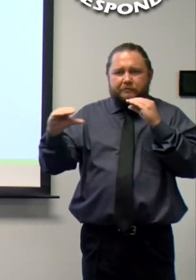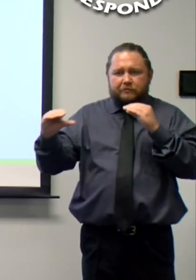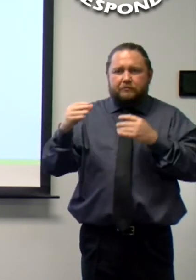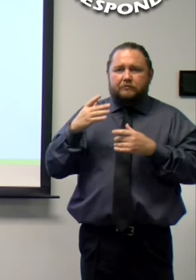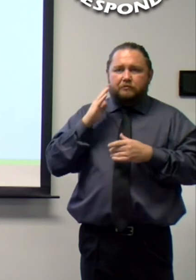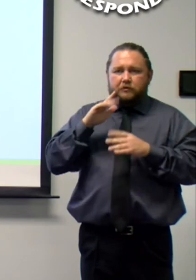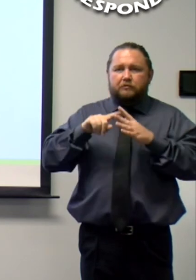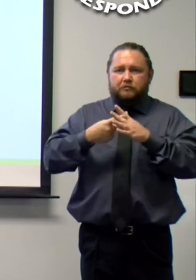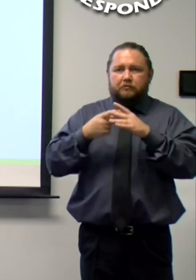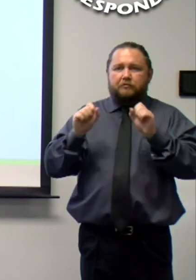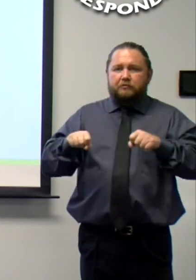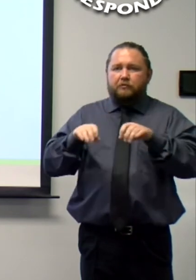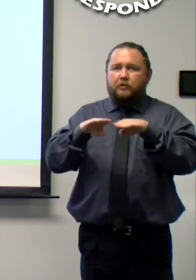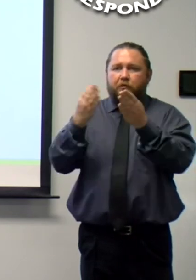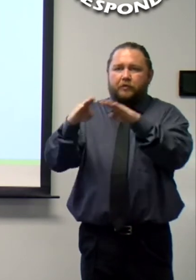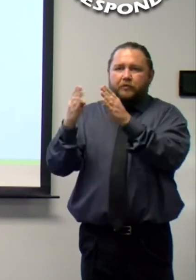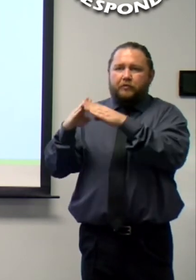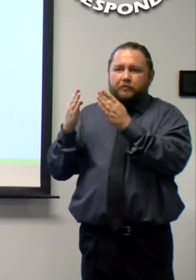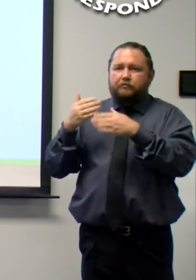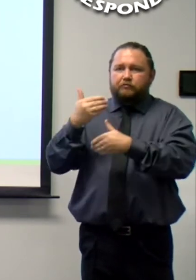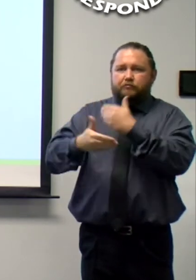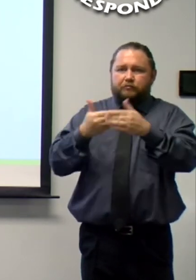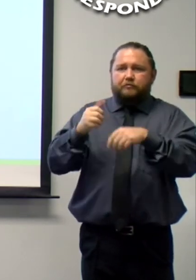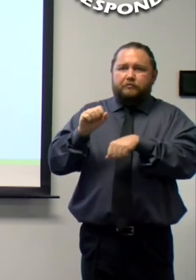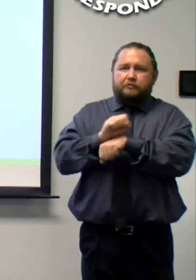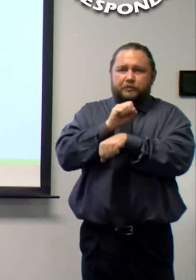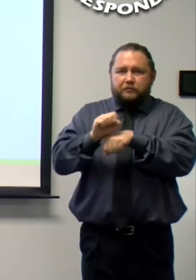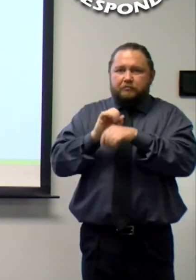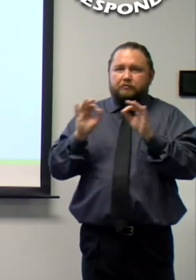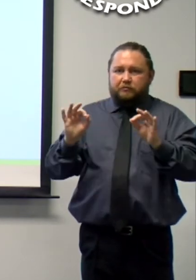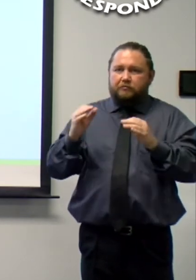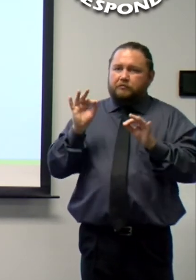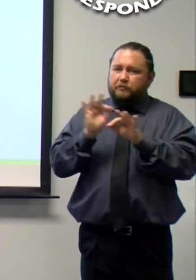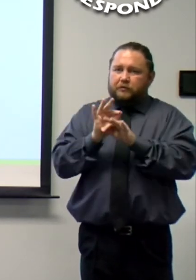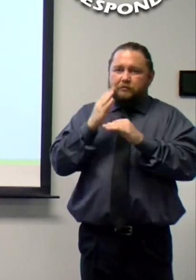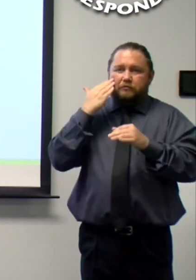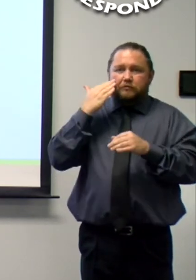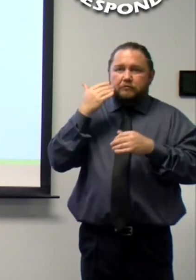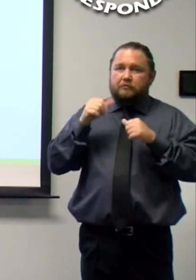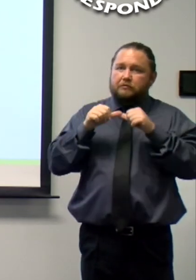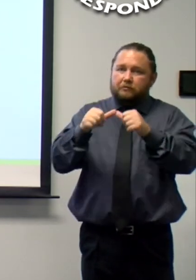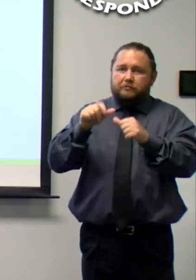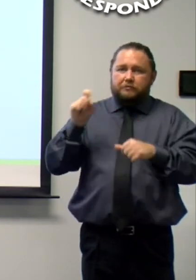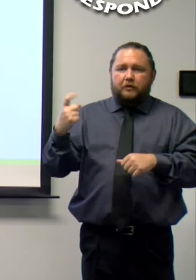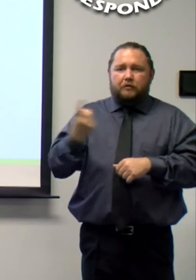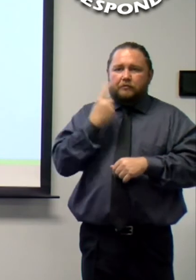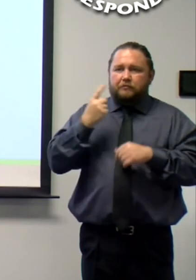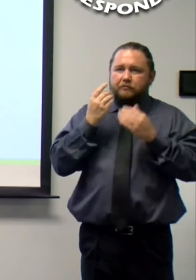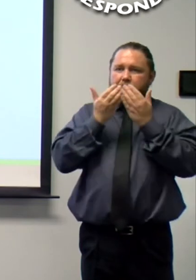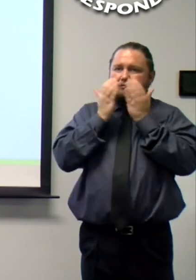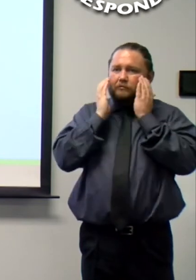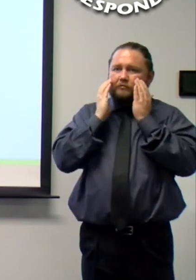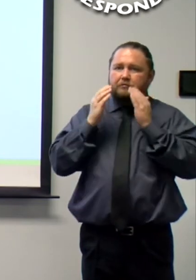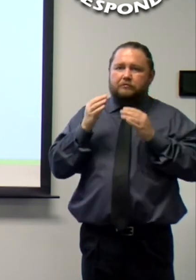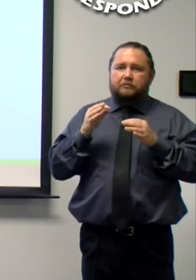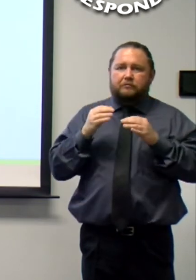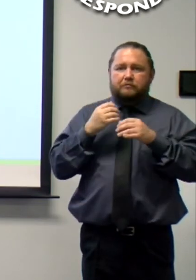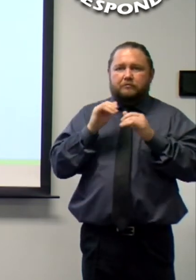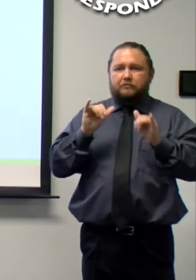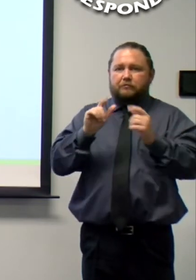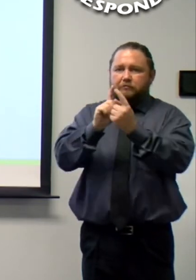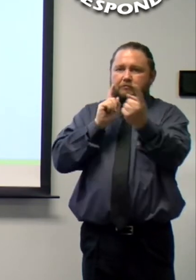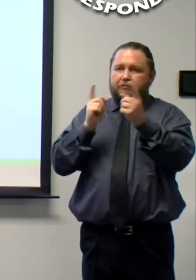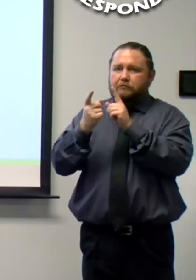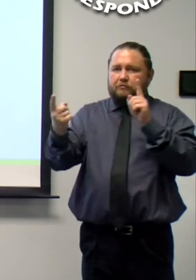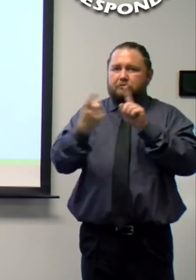covering so that we can protect each other from the spread of COVID-19. And I know people want to know dates. Well, when is this going to end? When